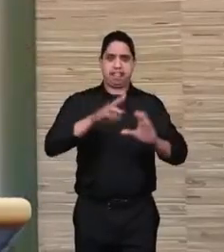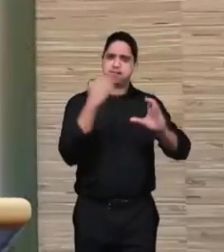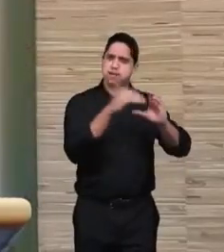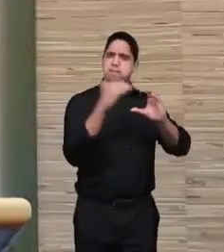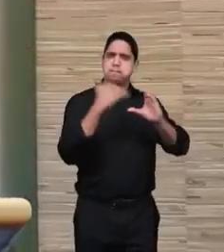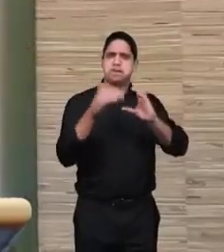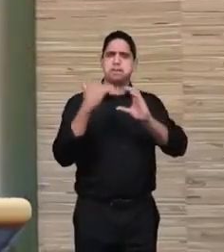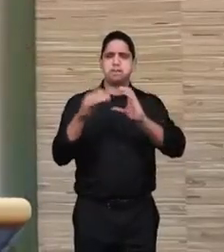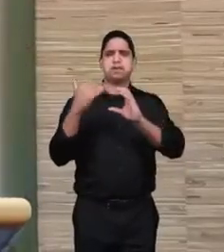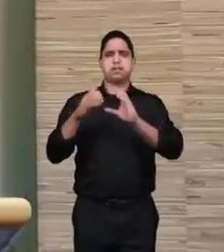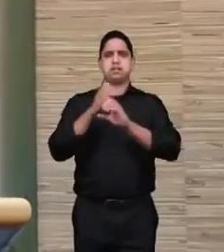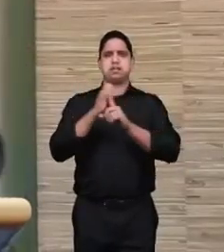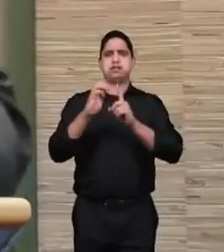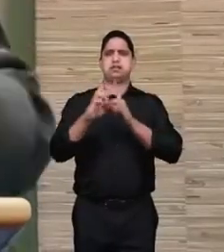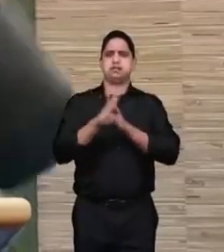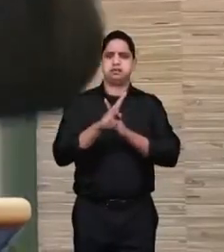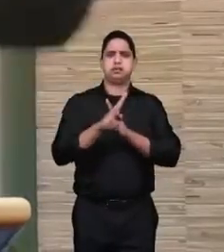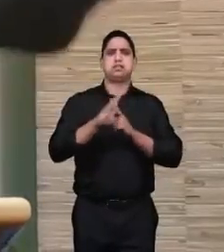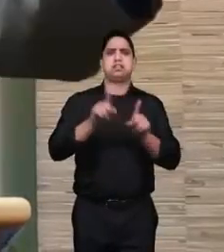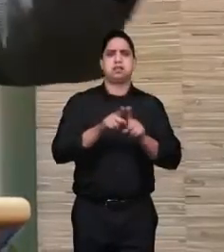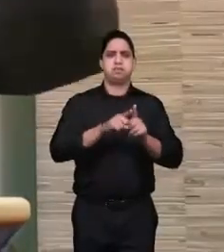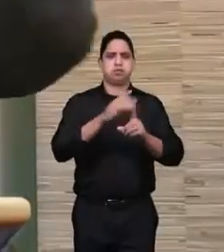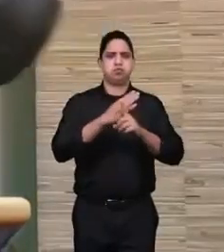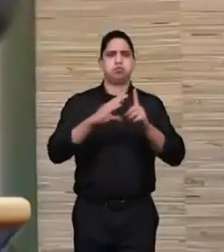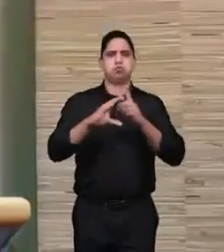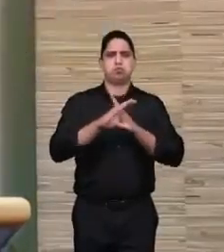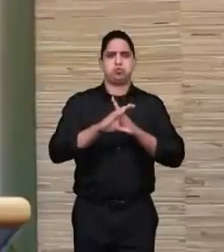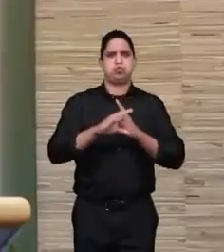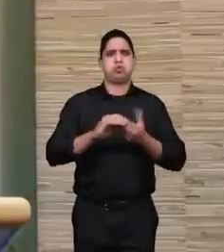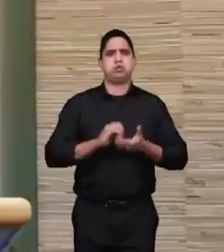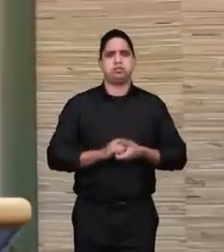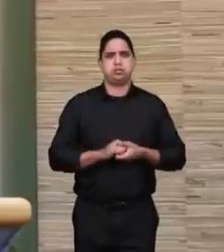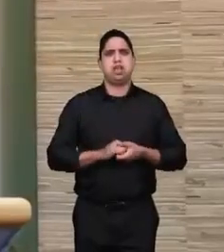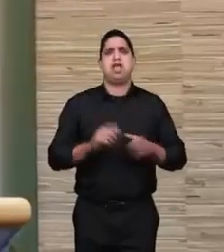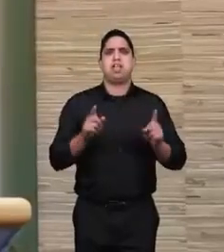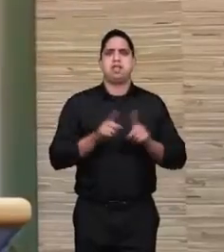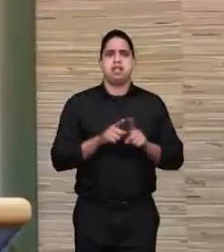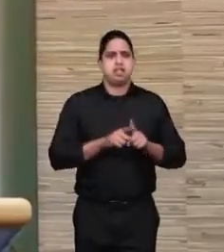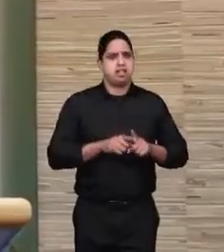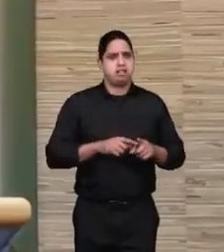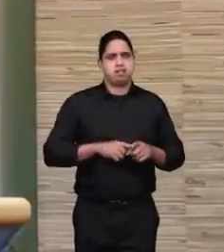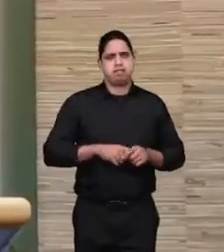of our Sunday Bible school services and